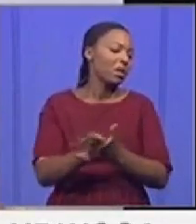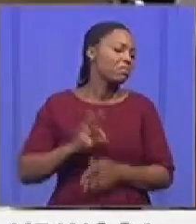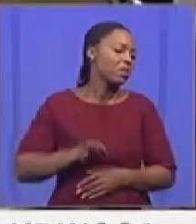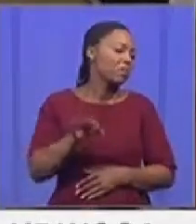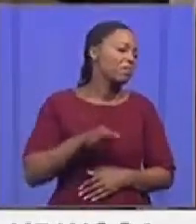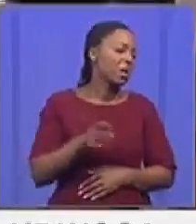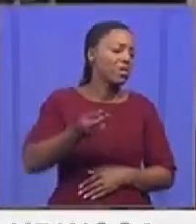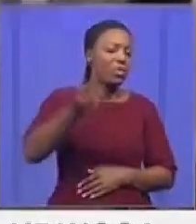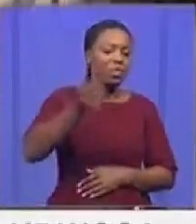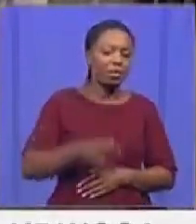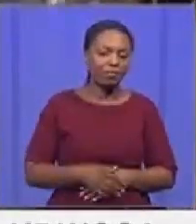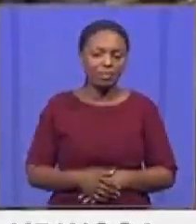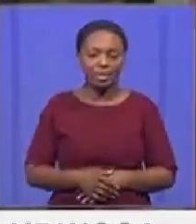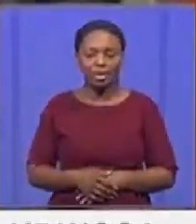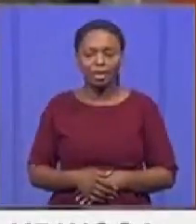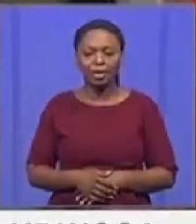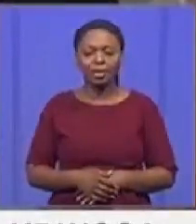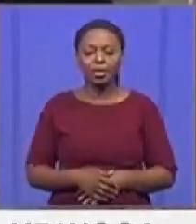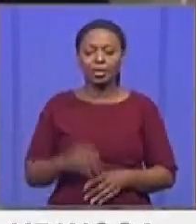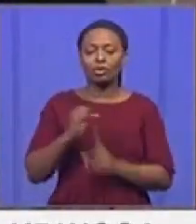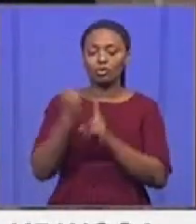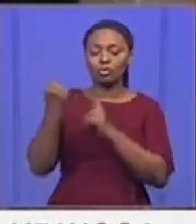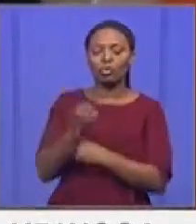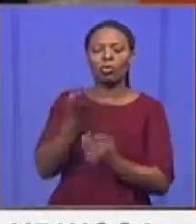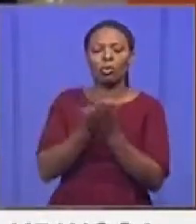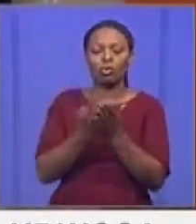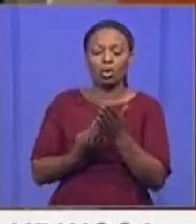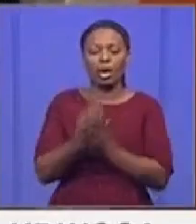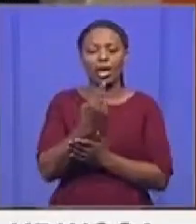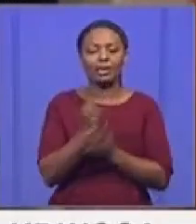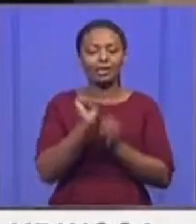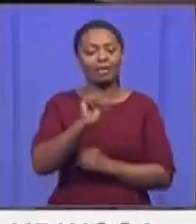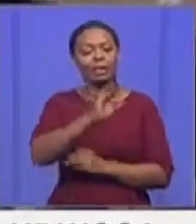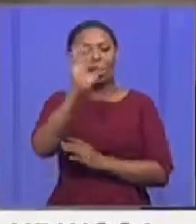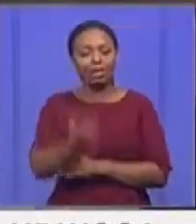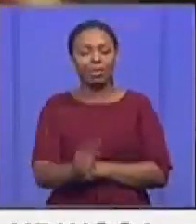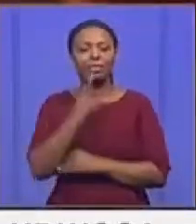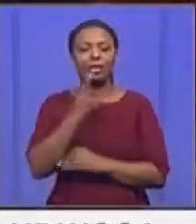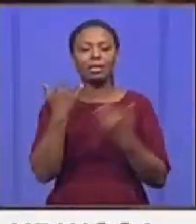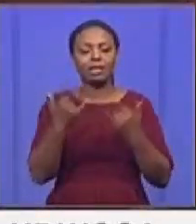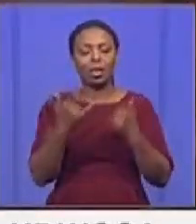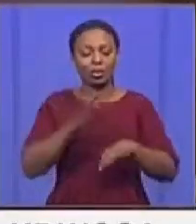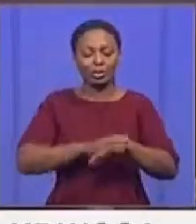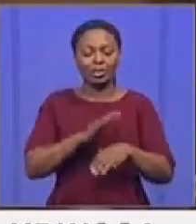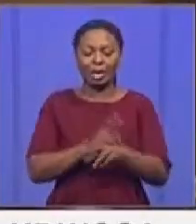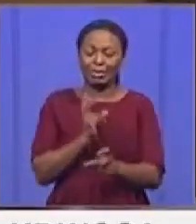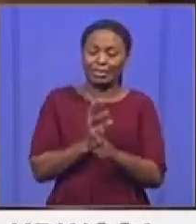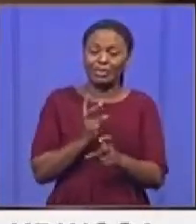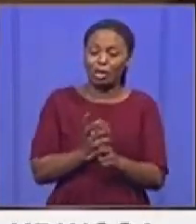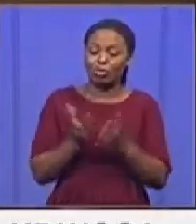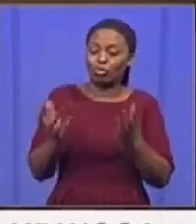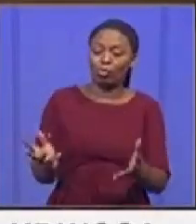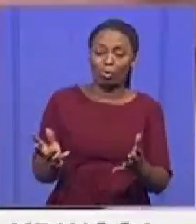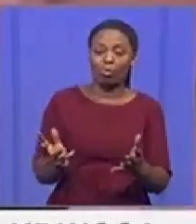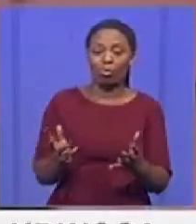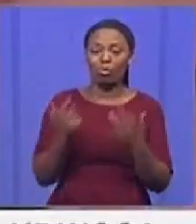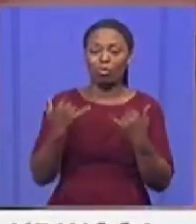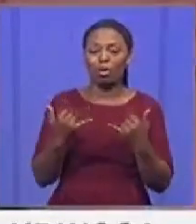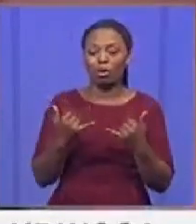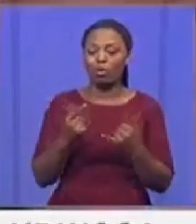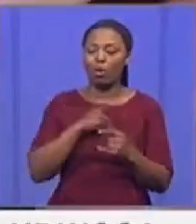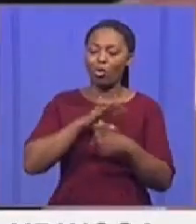properties. Mokgatlho wa Socio-Economic Rights Institute of South Africa o re mo nakong e buima ya ikonomi morago ga go tlhaselwa ke